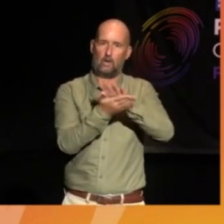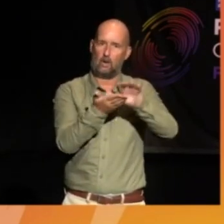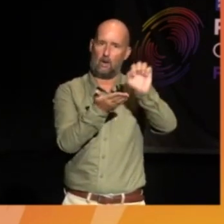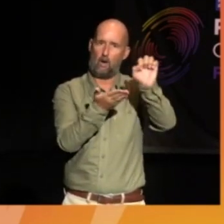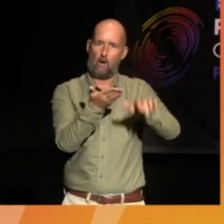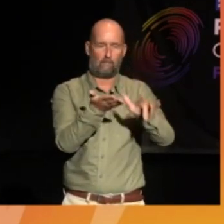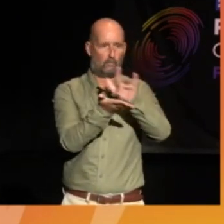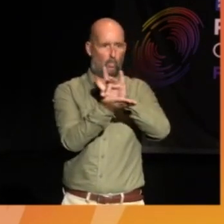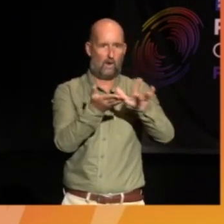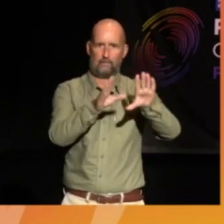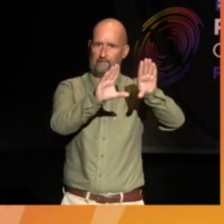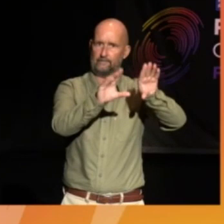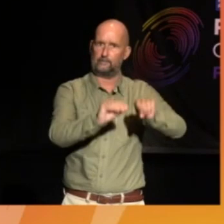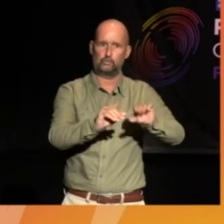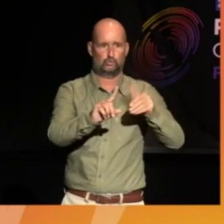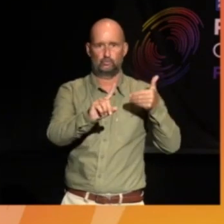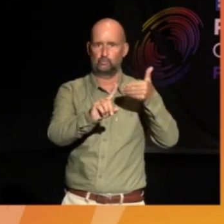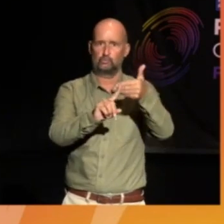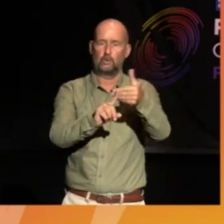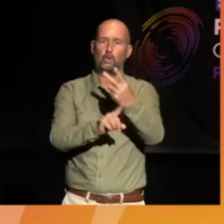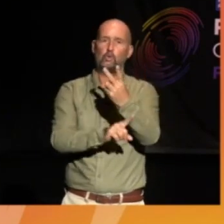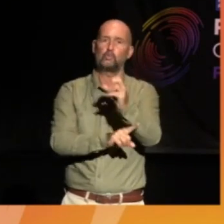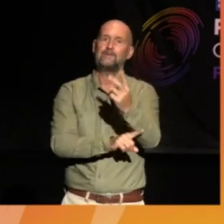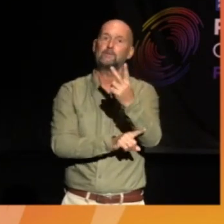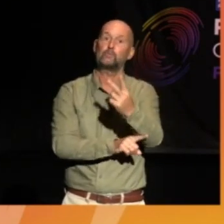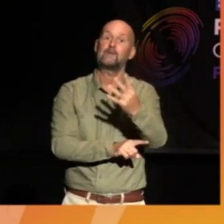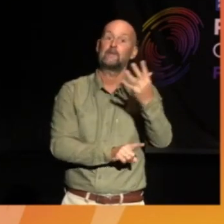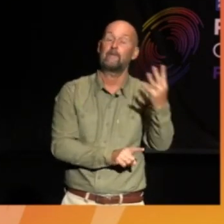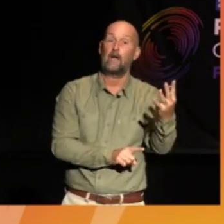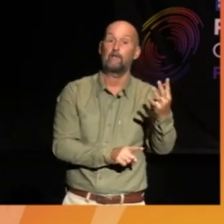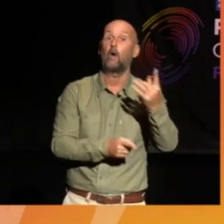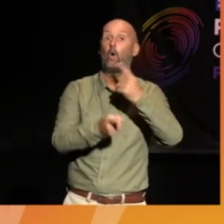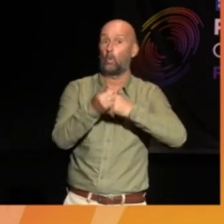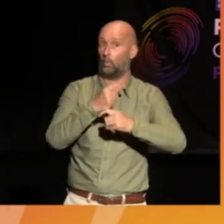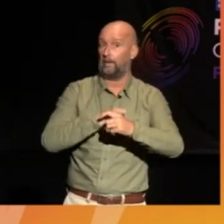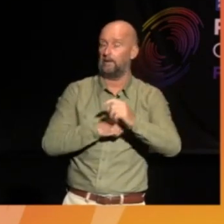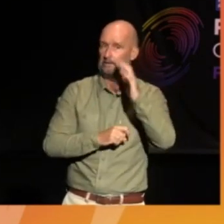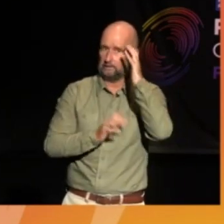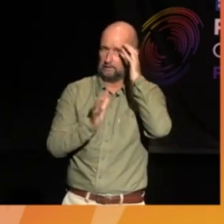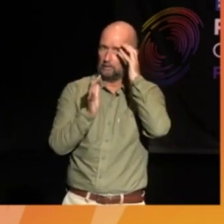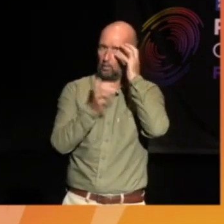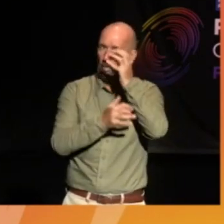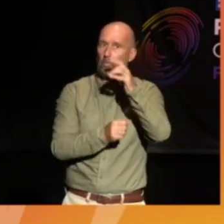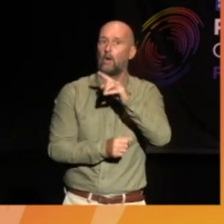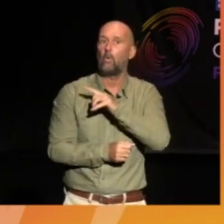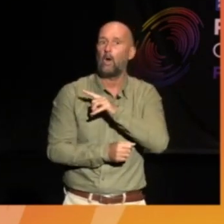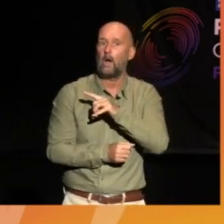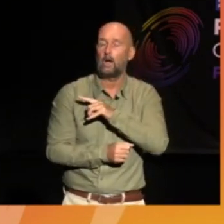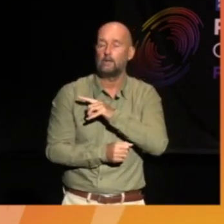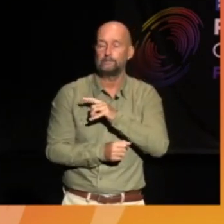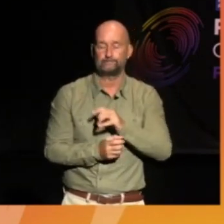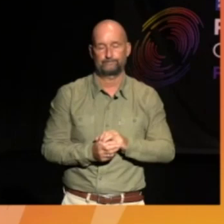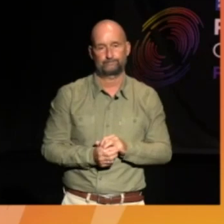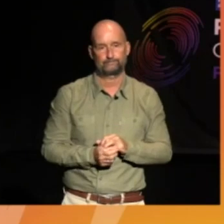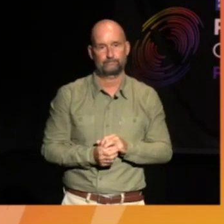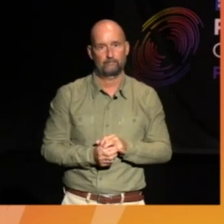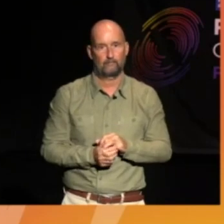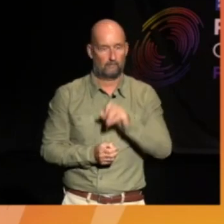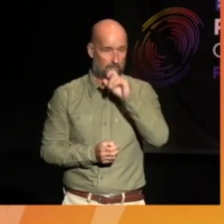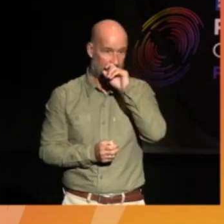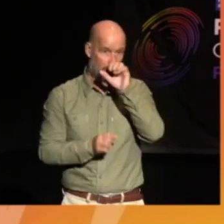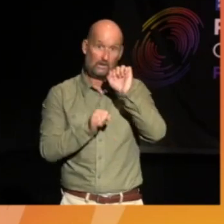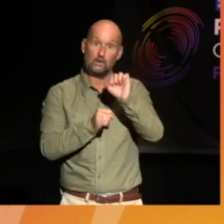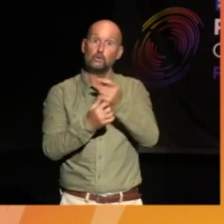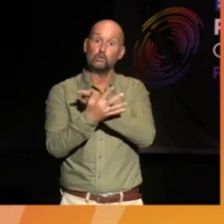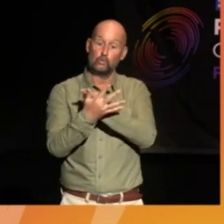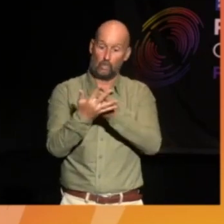and we are afraid if very urgent, robust actions are not taken,